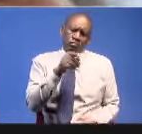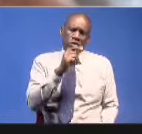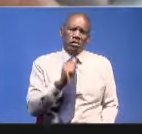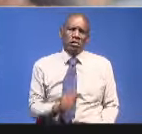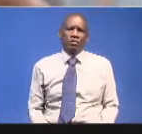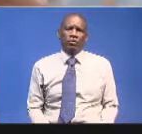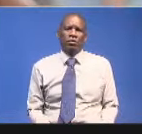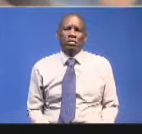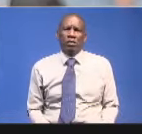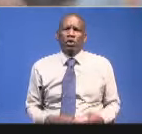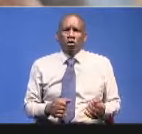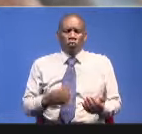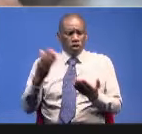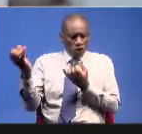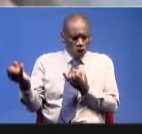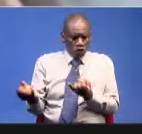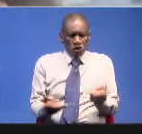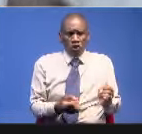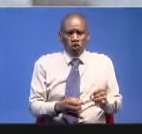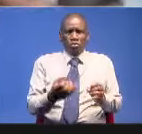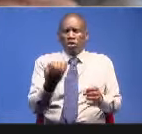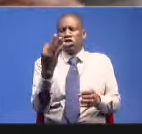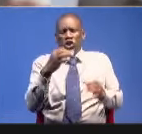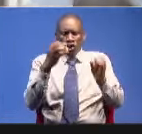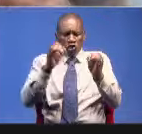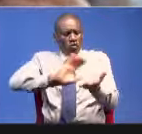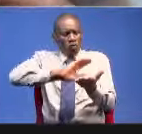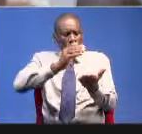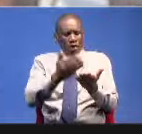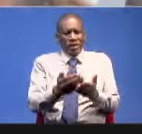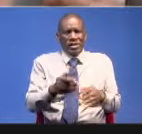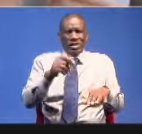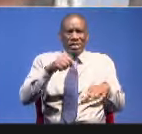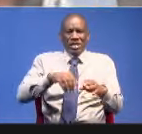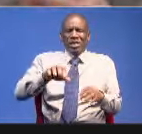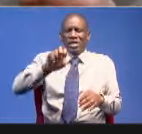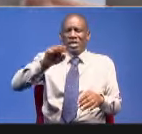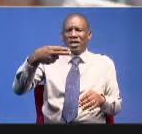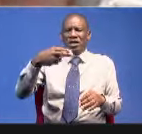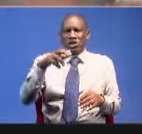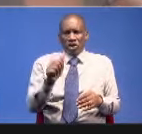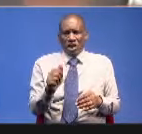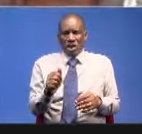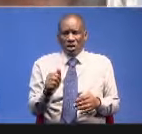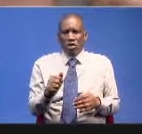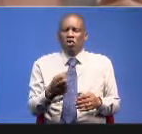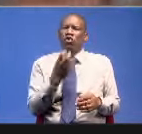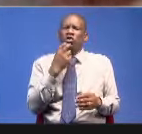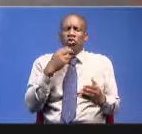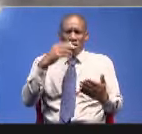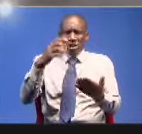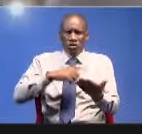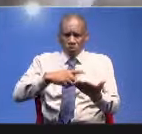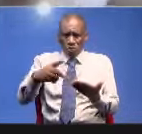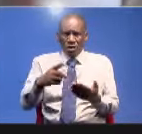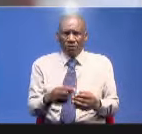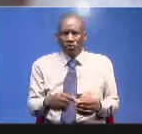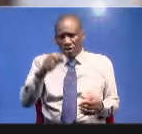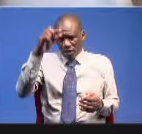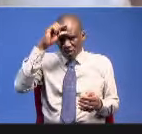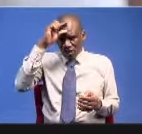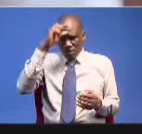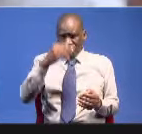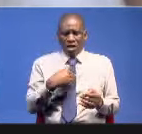the introduction of three new funds under the Social Health Authority on Tuesday next week, the government has